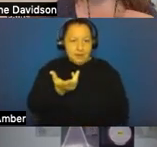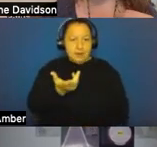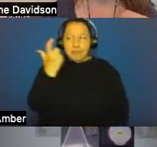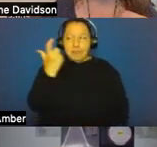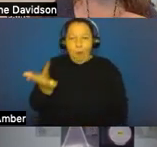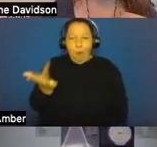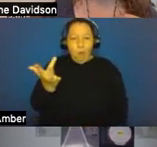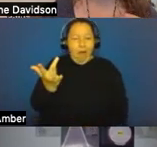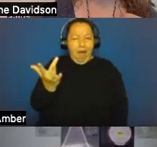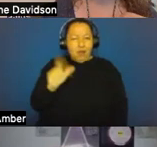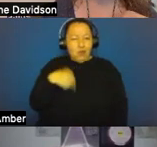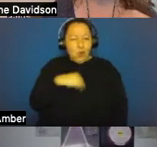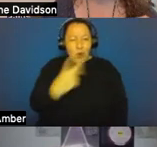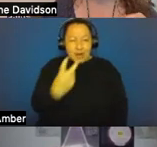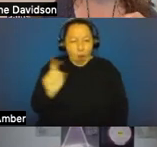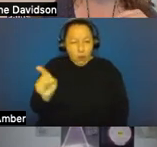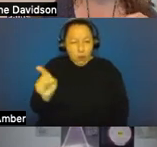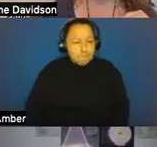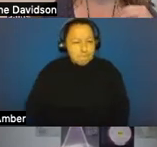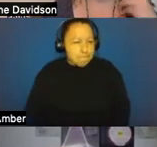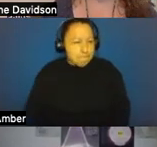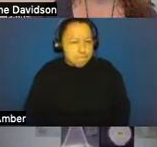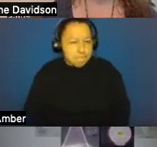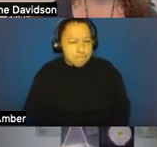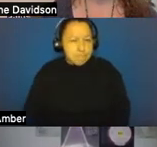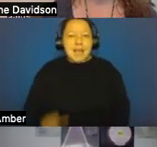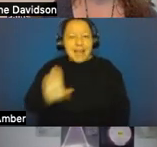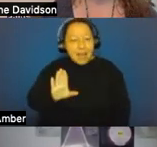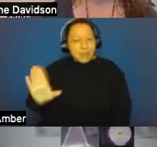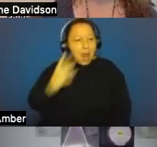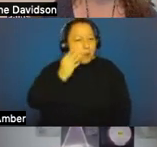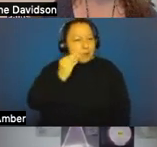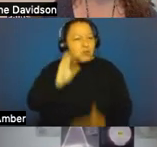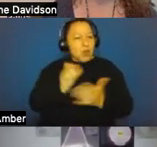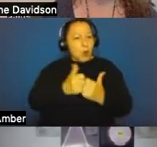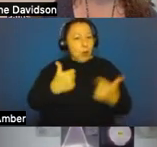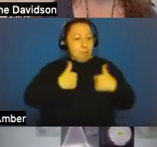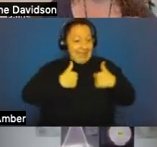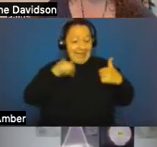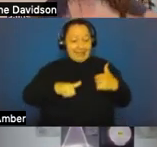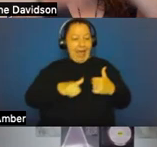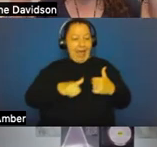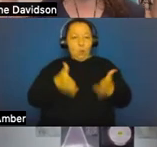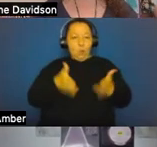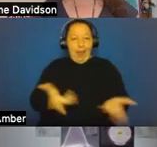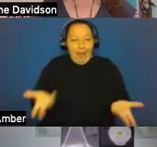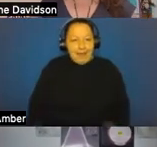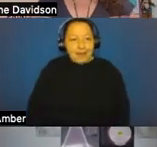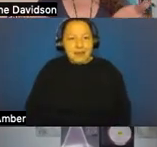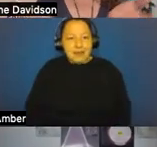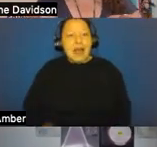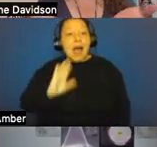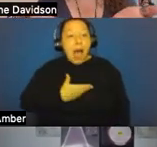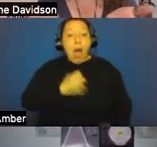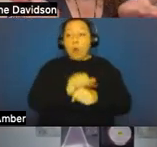to question what they're telling us? This is their experience and they're sharing it with you in this particular way. And our role as an